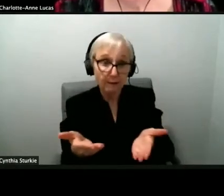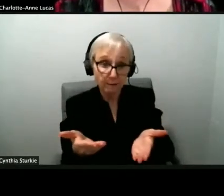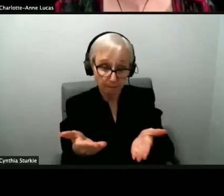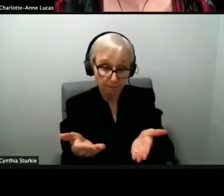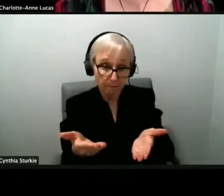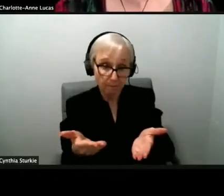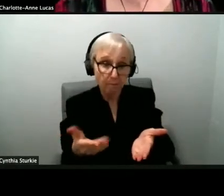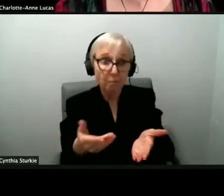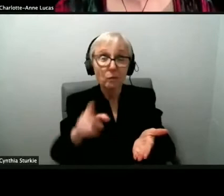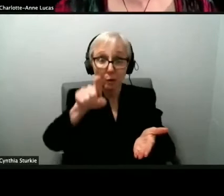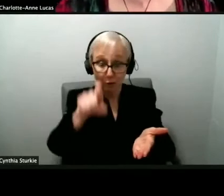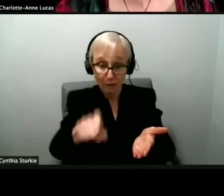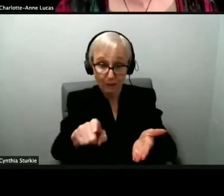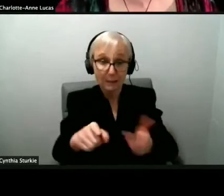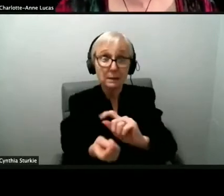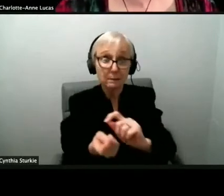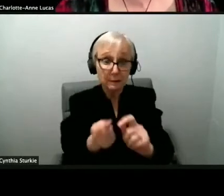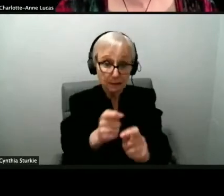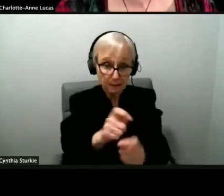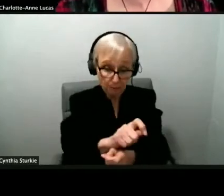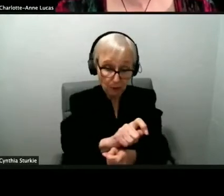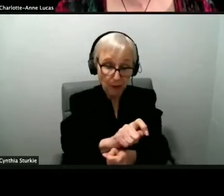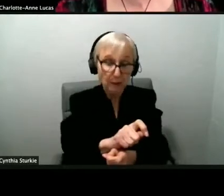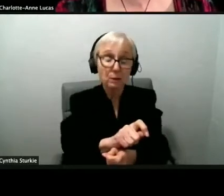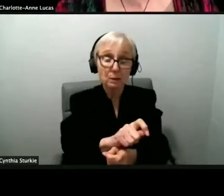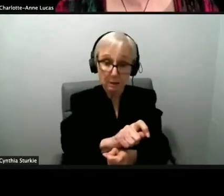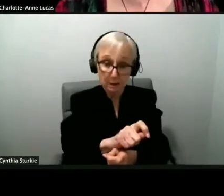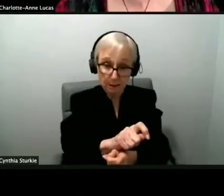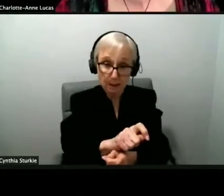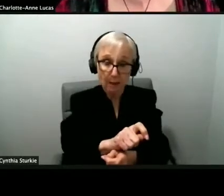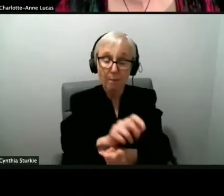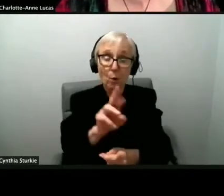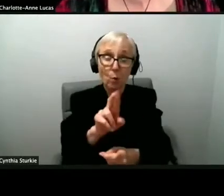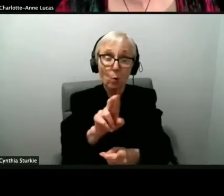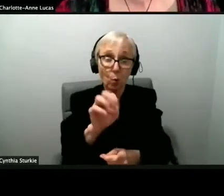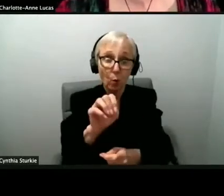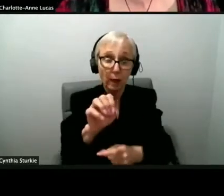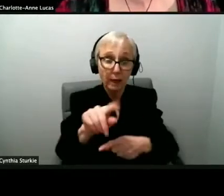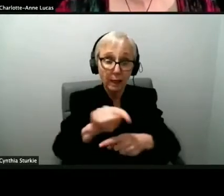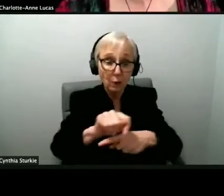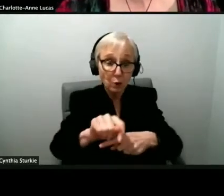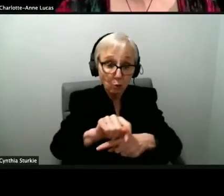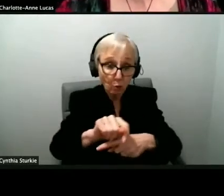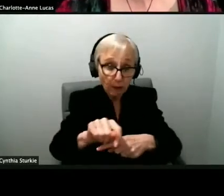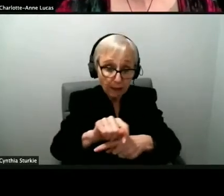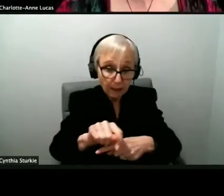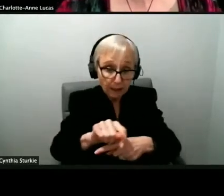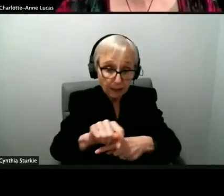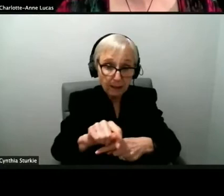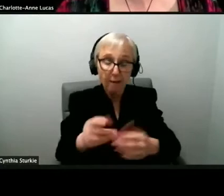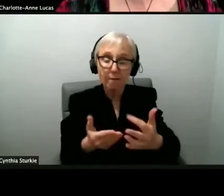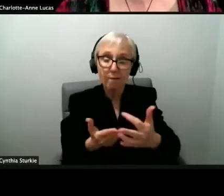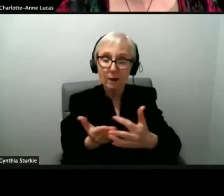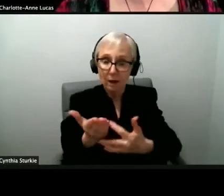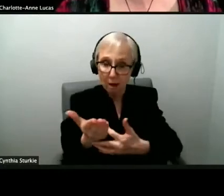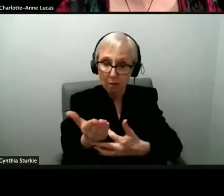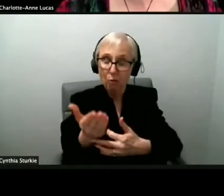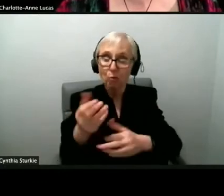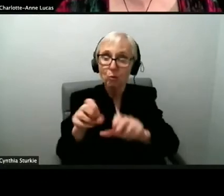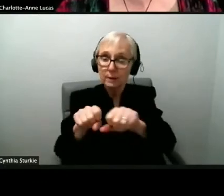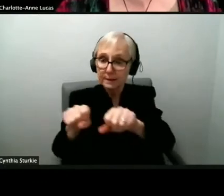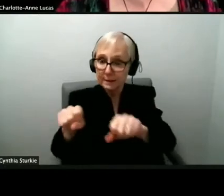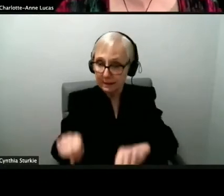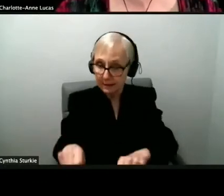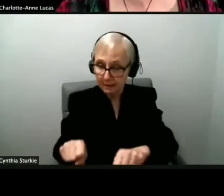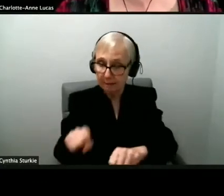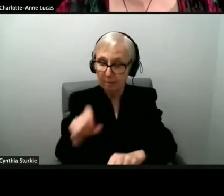does need to be some changing. There does need to be some retraining. I've gone through the Citizens Police Academy and